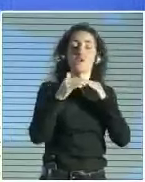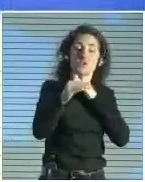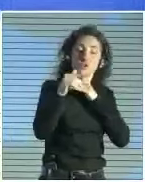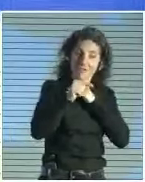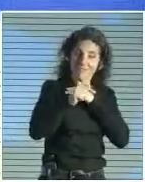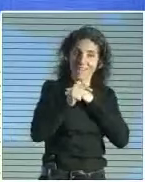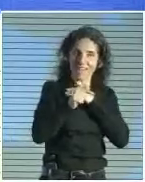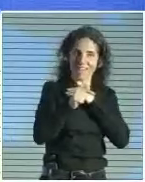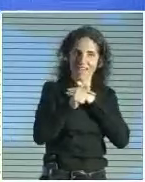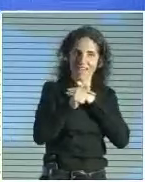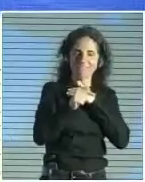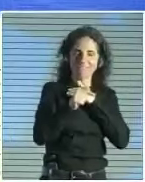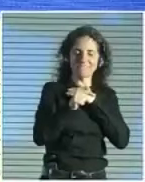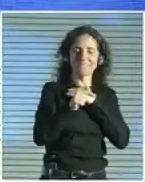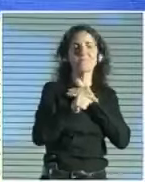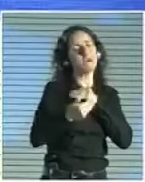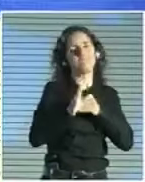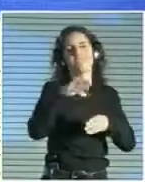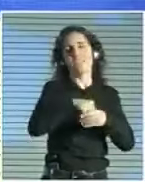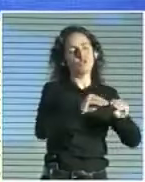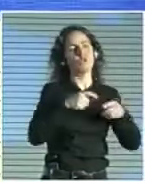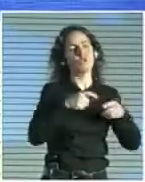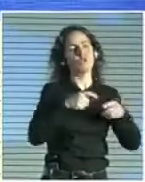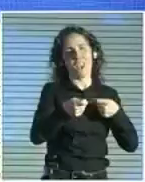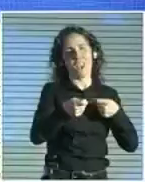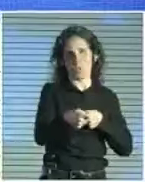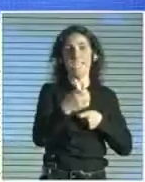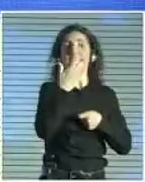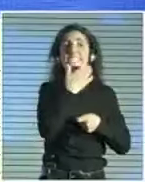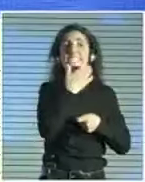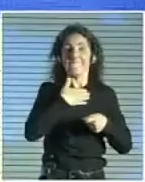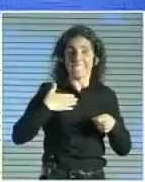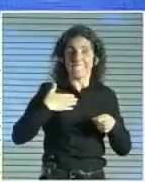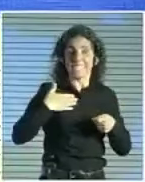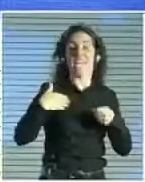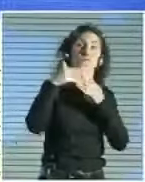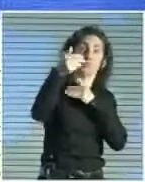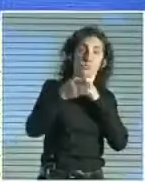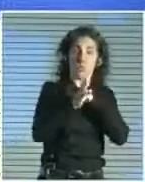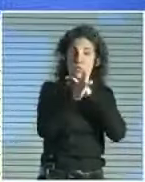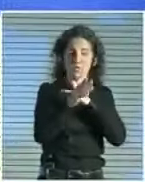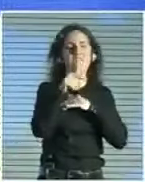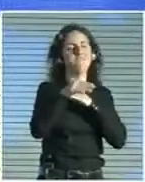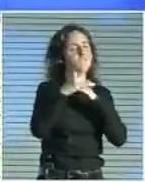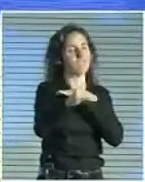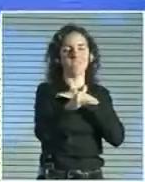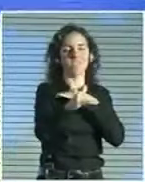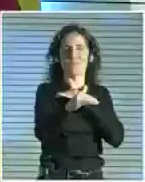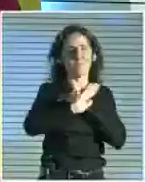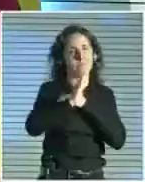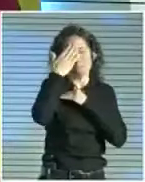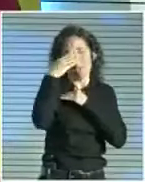through time, well, it has to be considered as a key point of it. It was something Alexa mentioned in the previous panel.